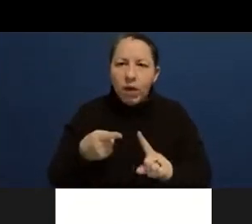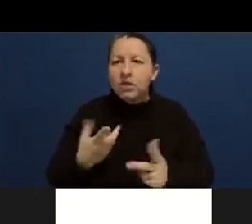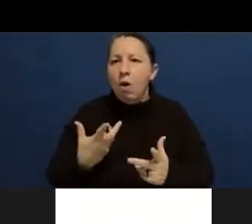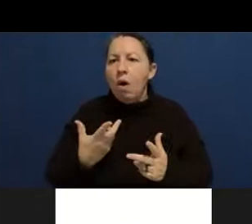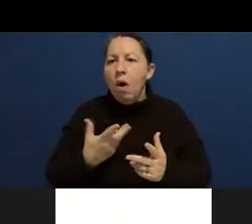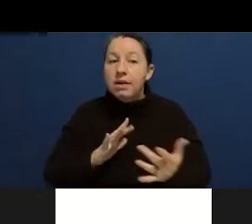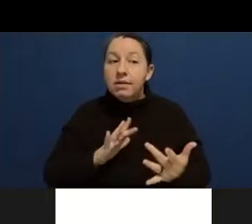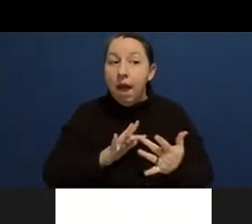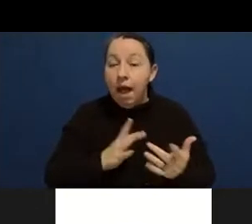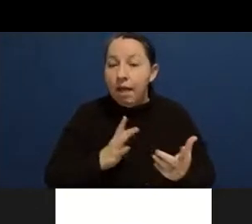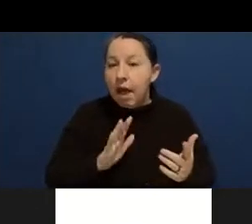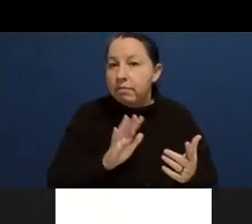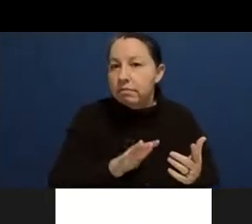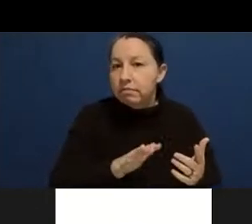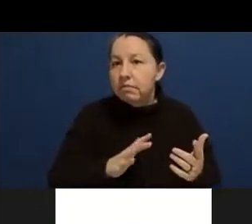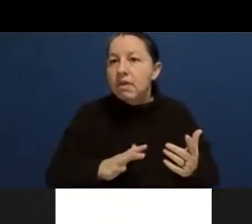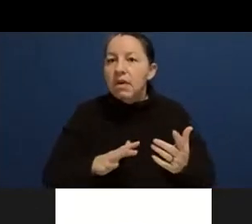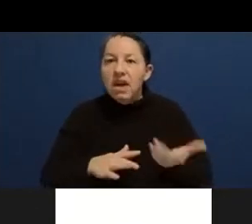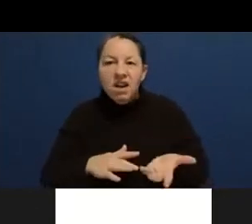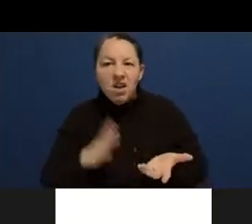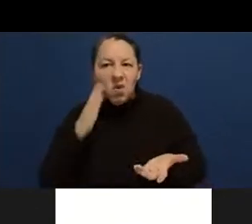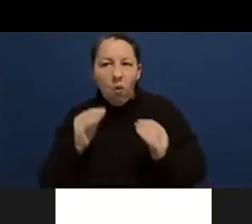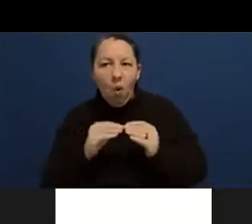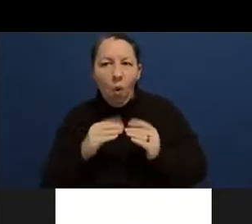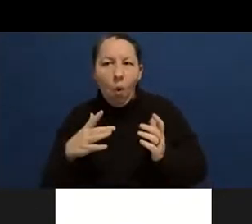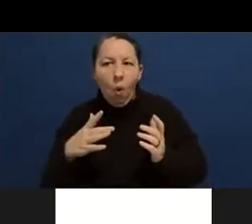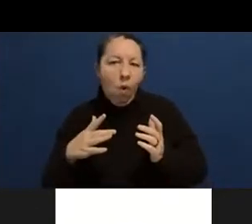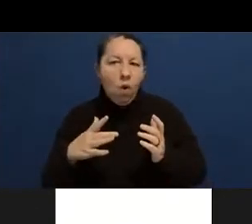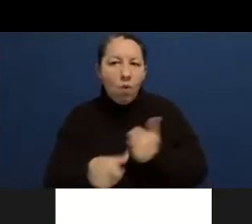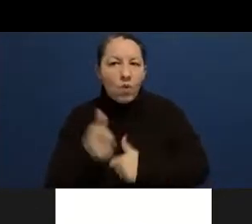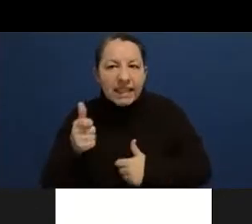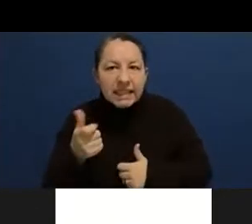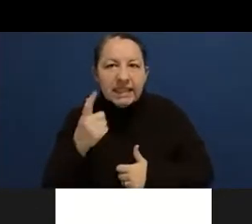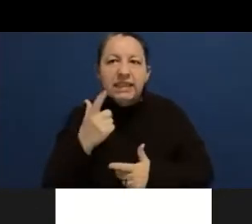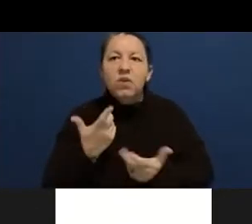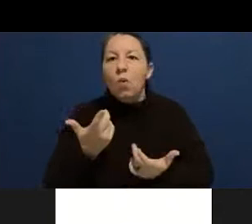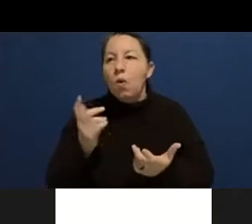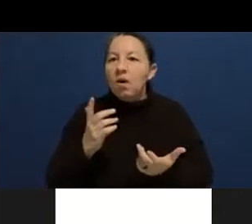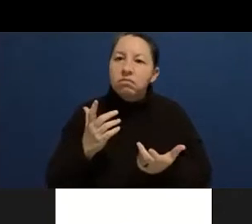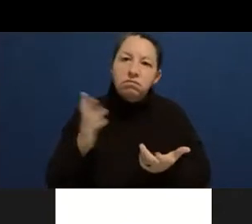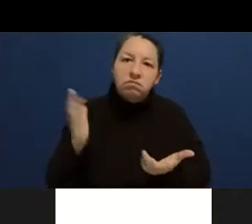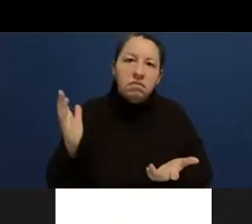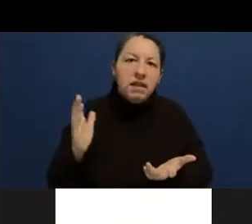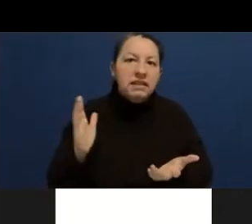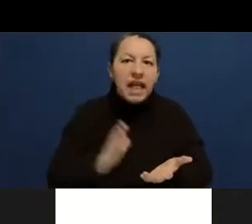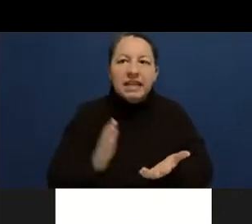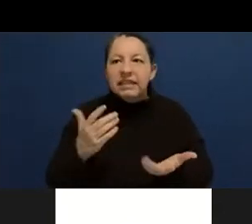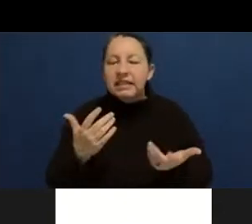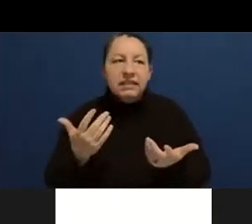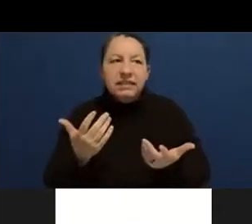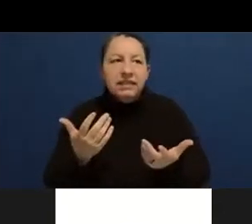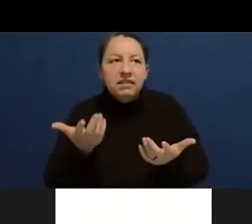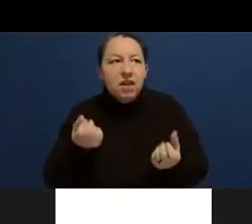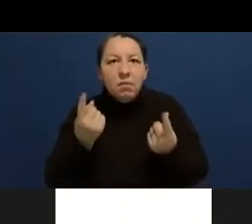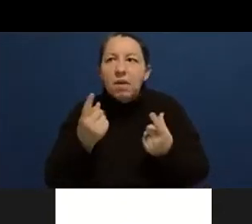them, because they would know that they may be more vulnerable in terms of looking for rides. They may not have as much knowledge about being in the